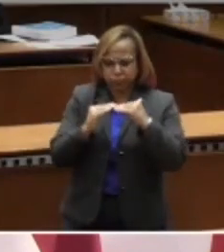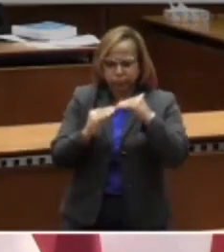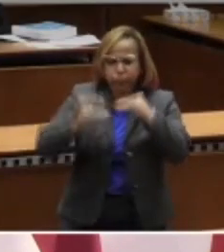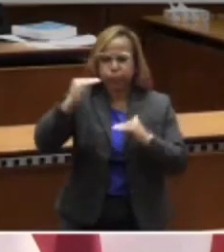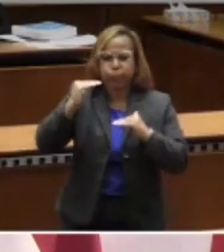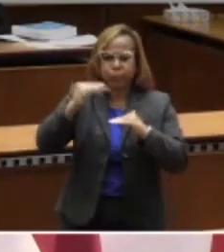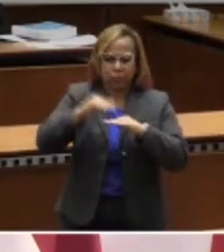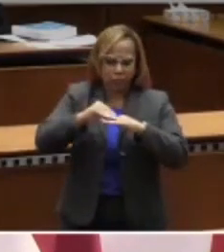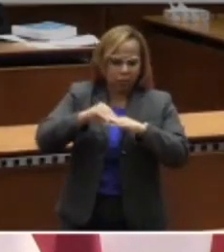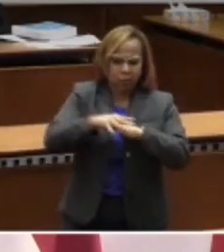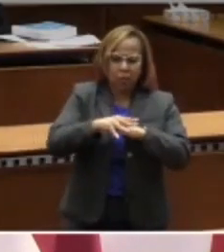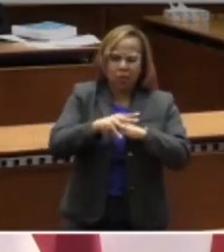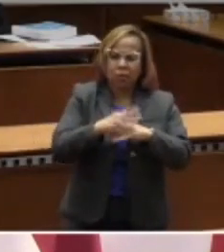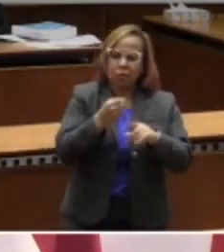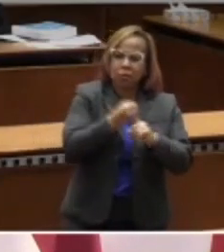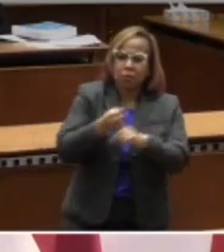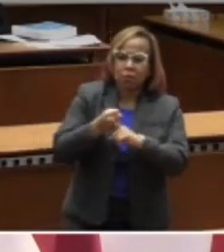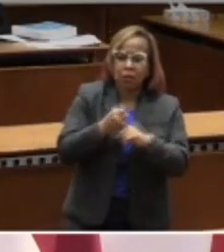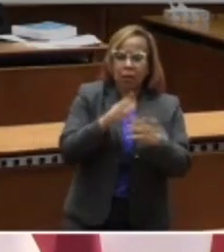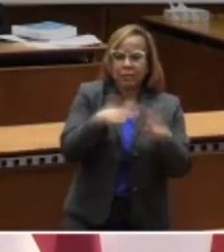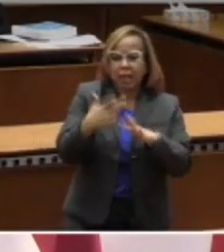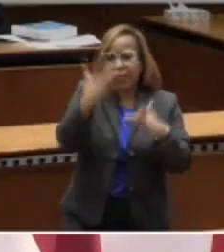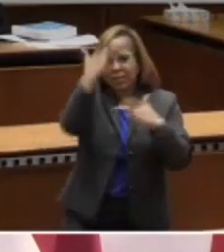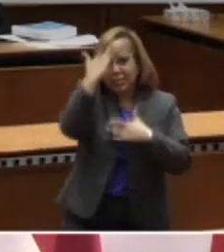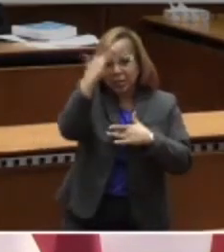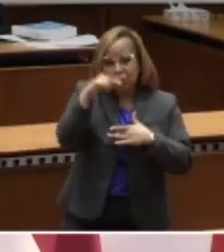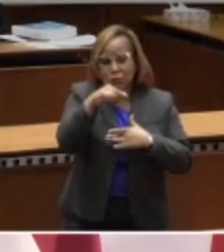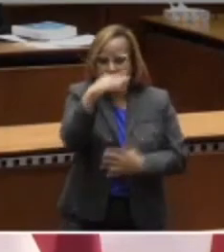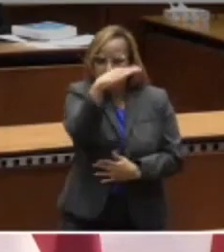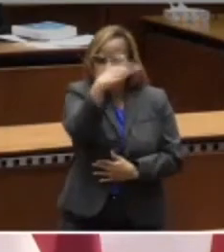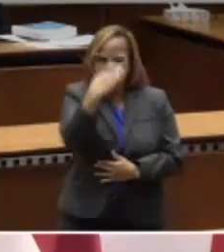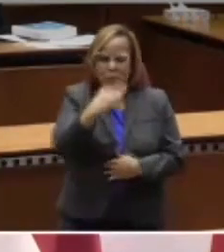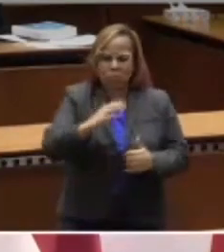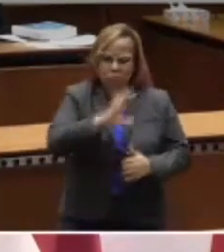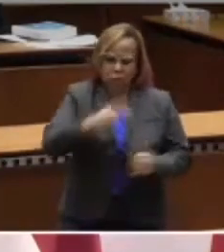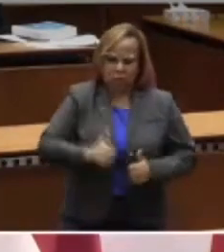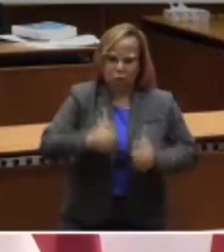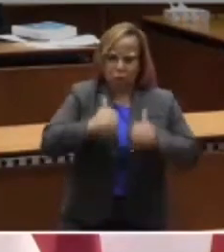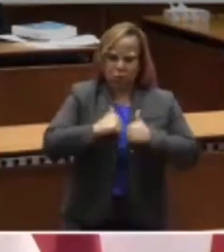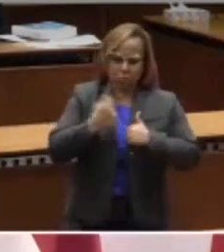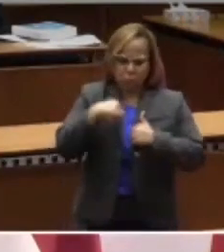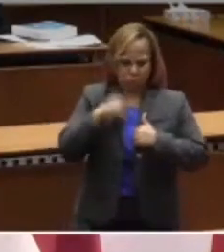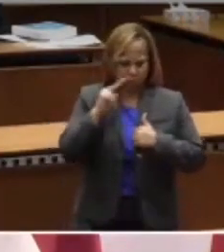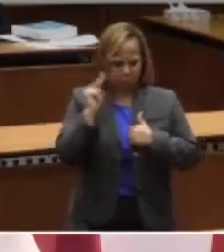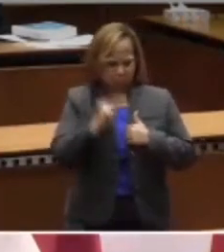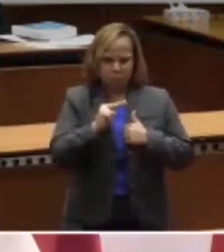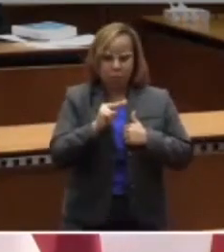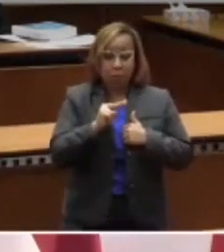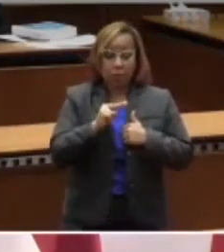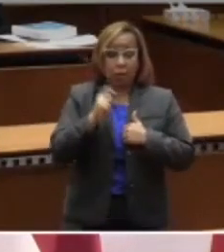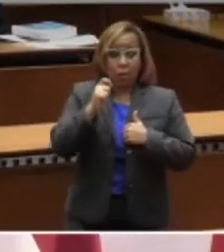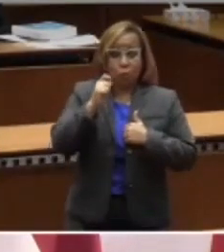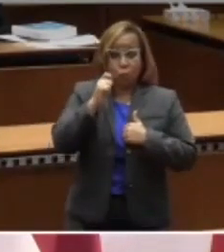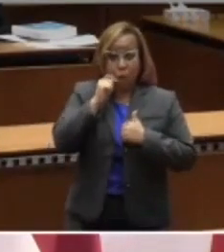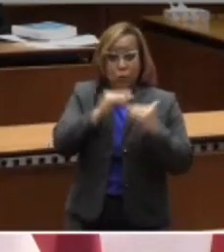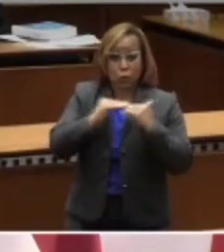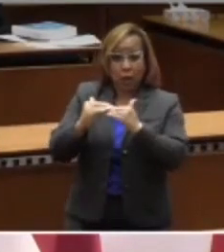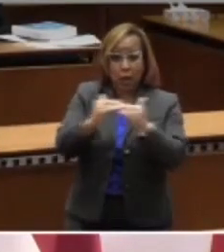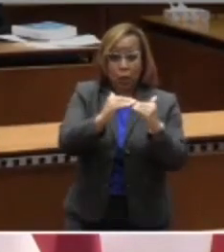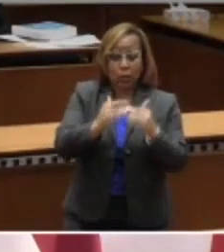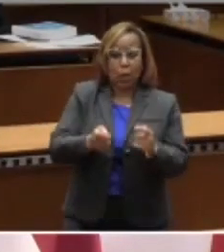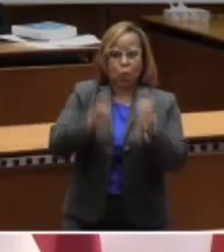disproportionately bringing death and sickness to Black Chicagoans. We stood up the Racial Equity